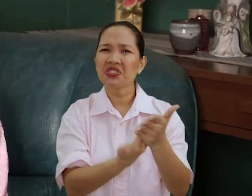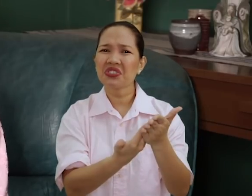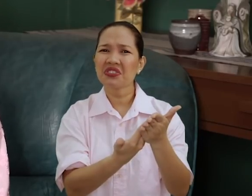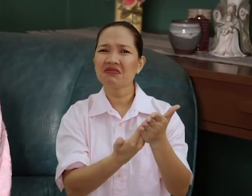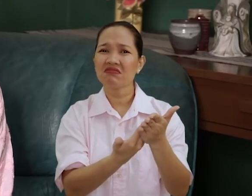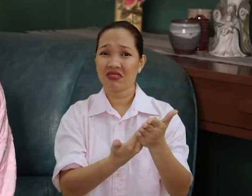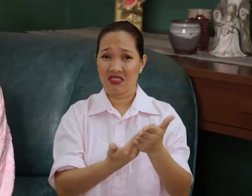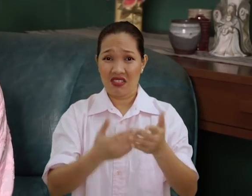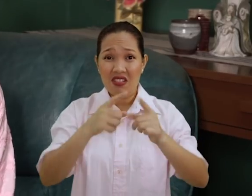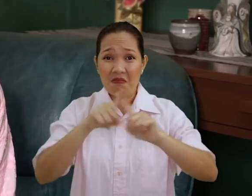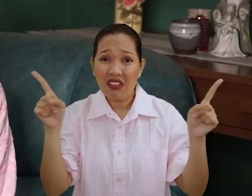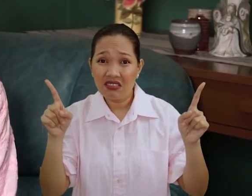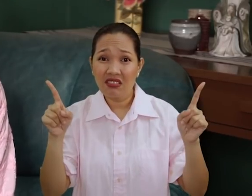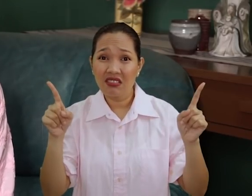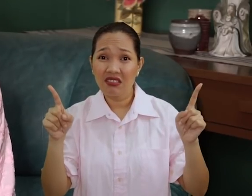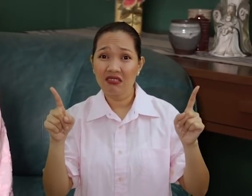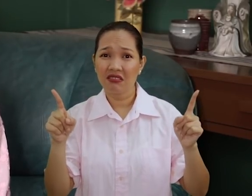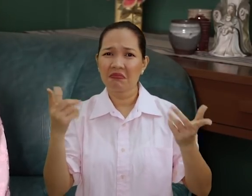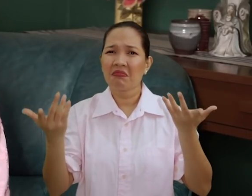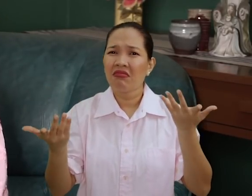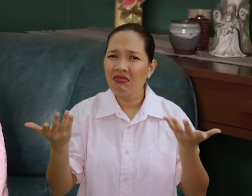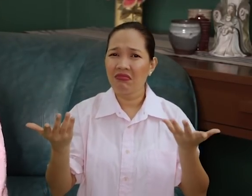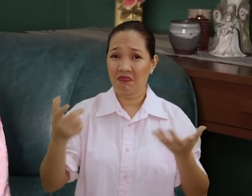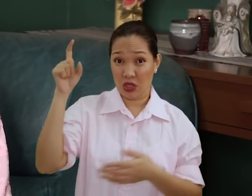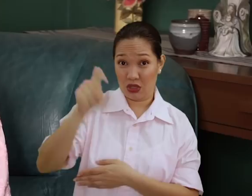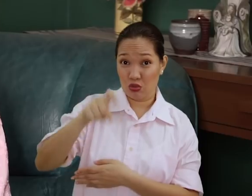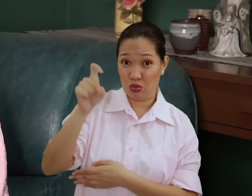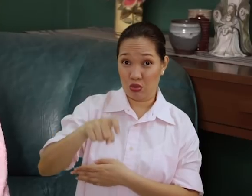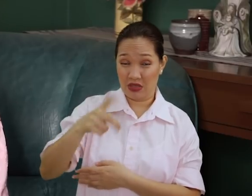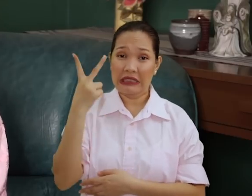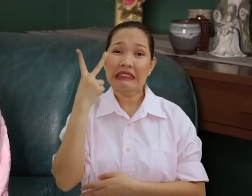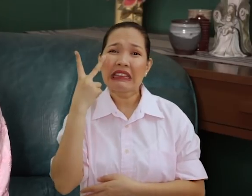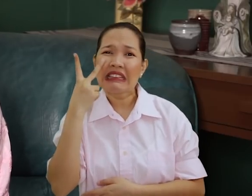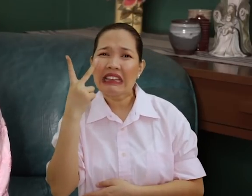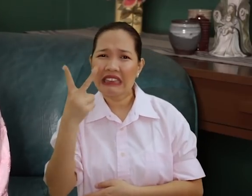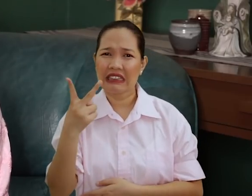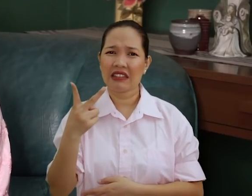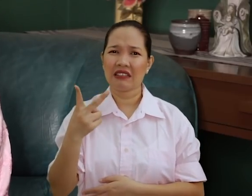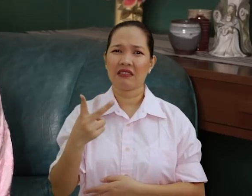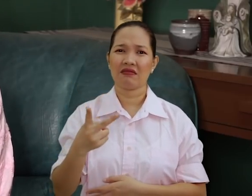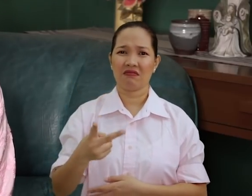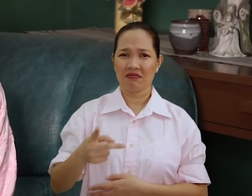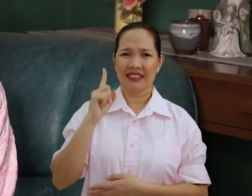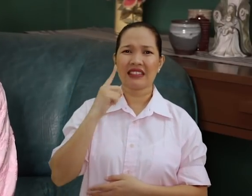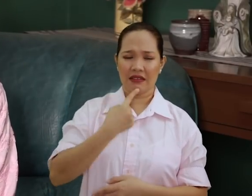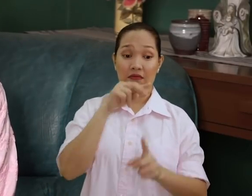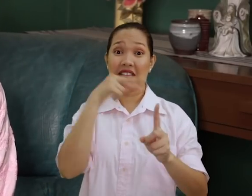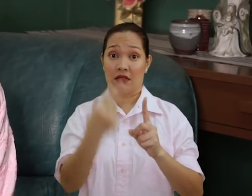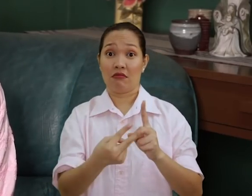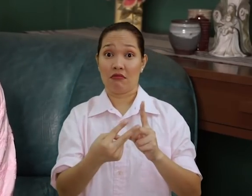really offer new insights about this gospel because we often exclude them from